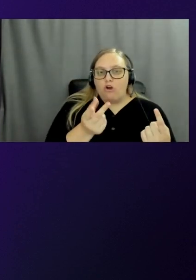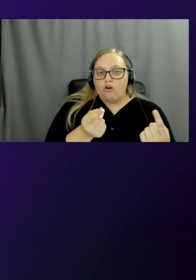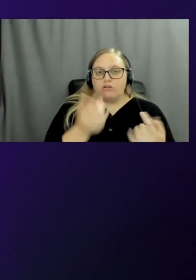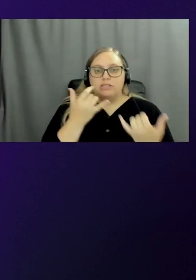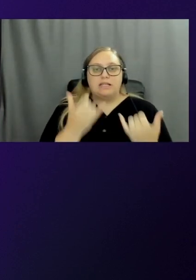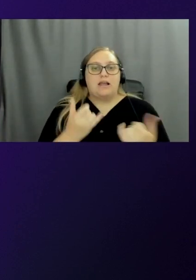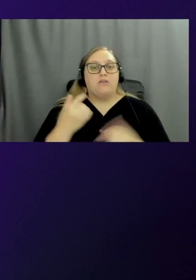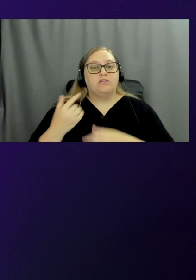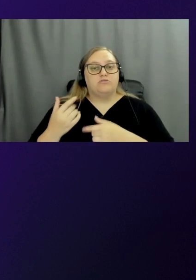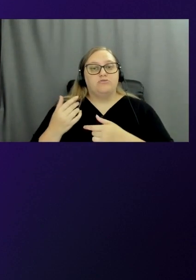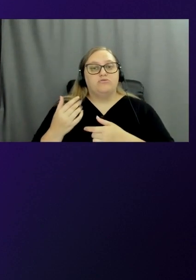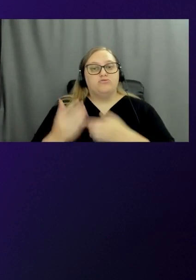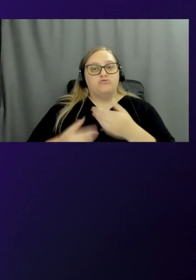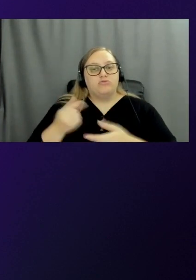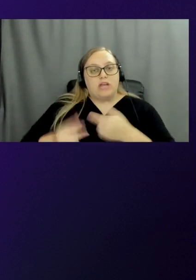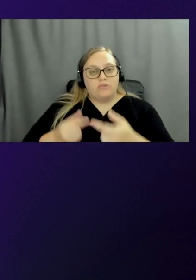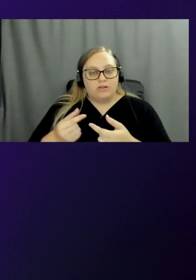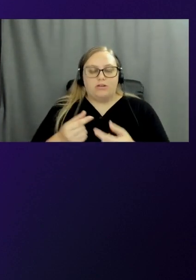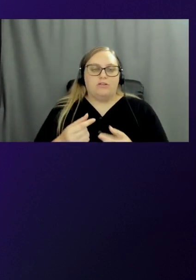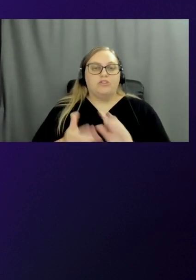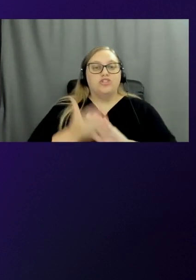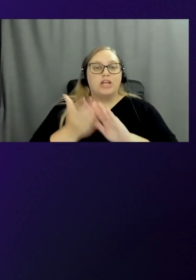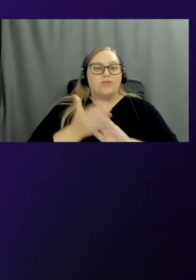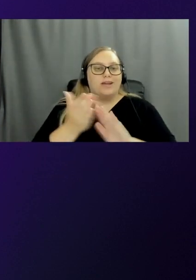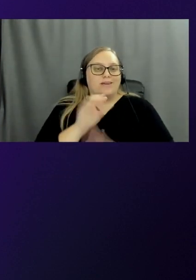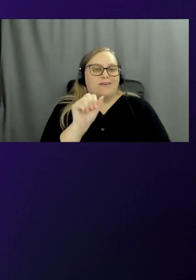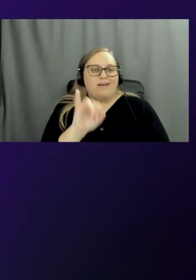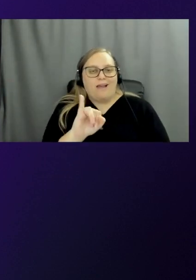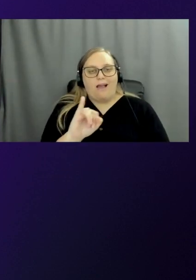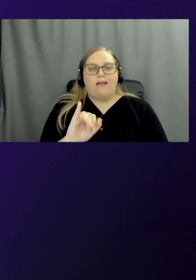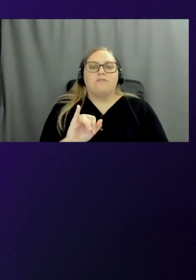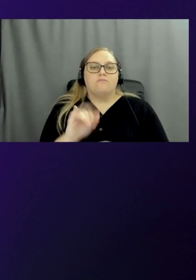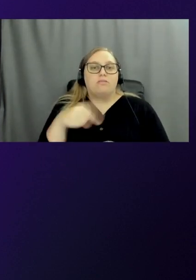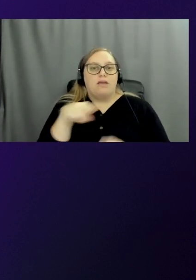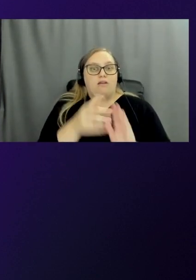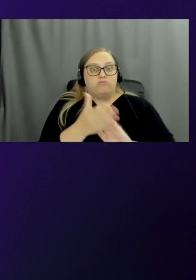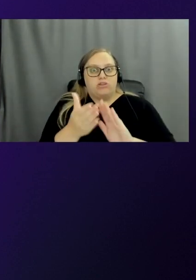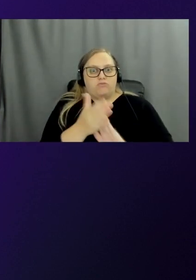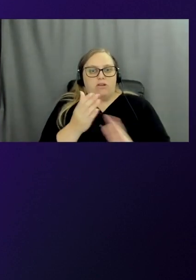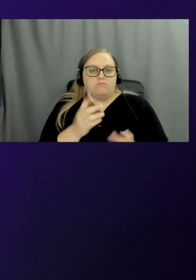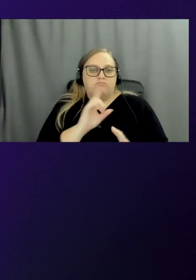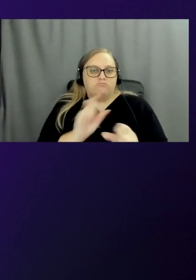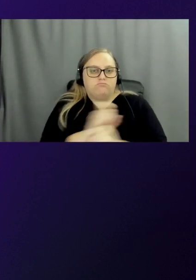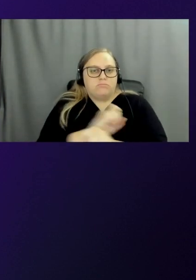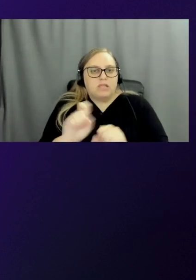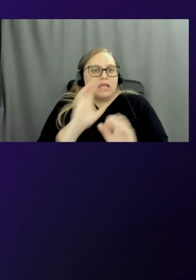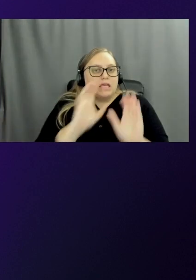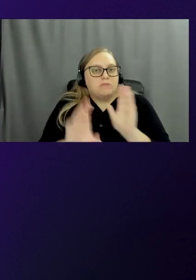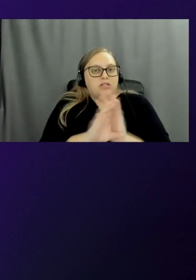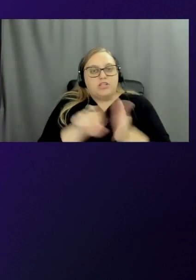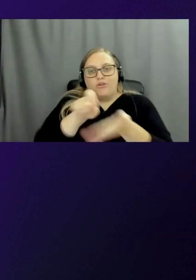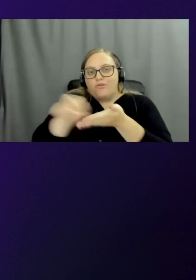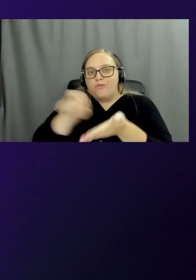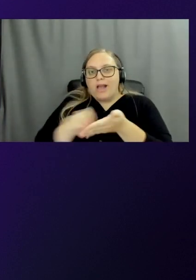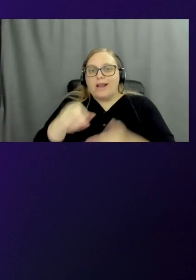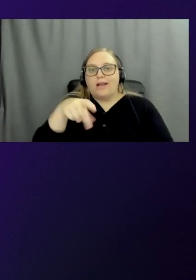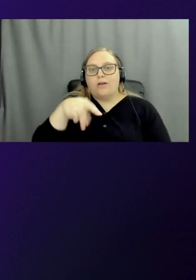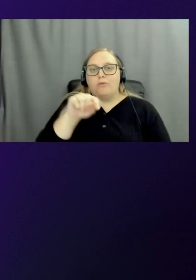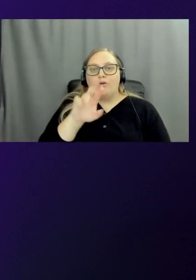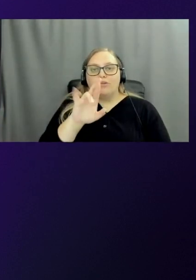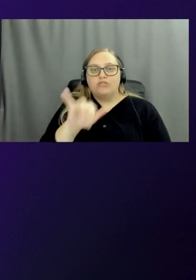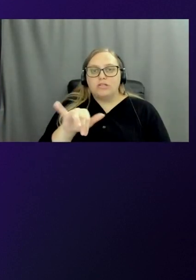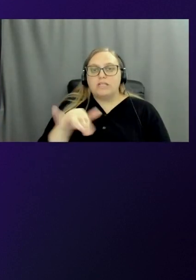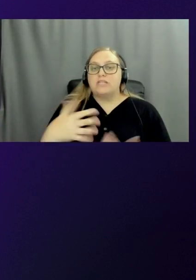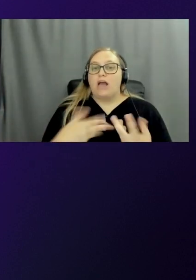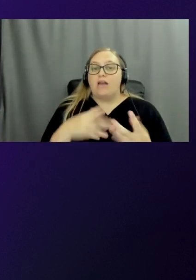generative AI models are generating photorealistic images. They are, writing poetry. I have read haikus written by